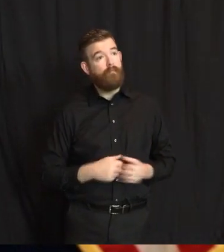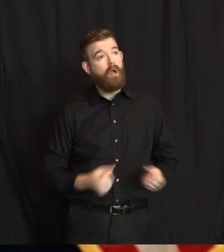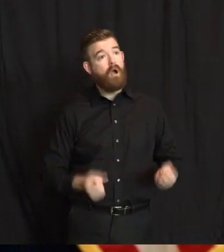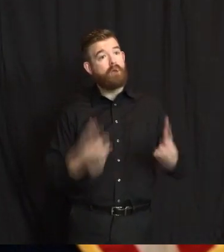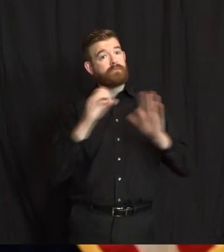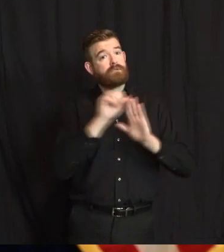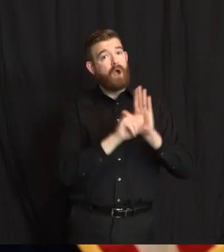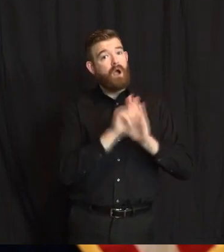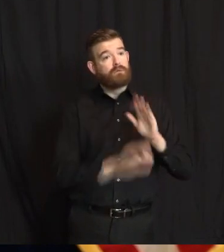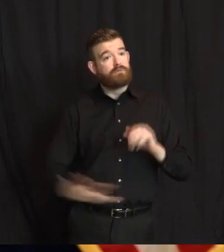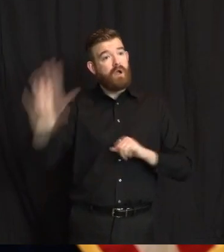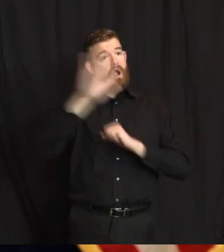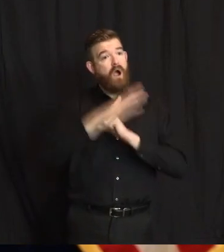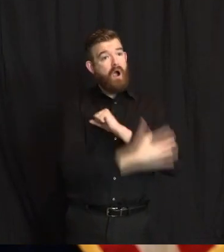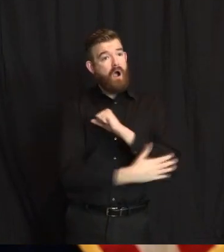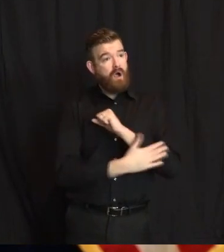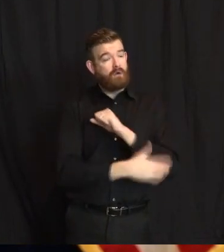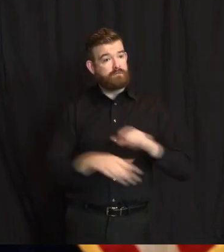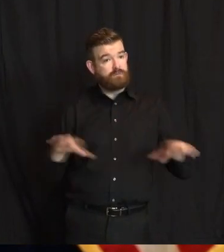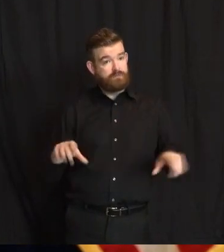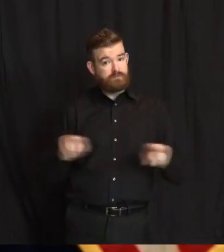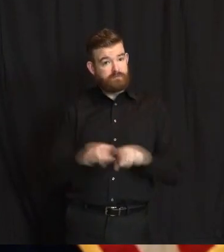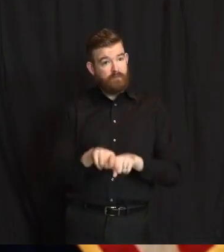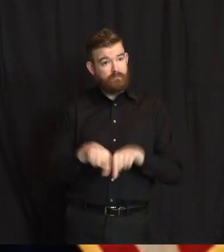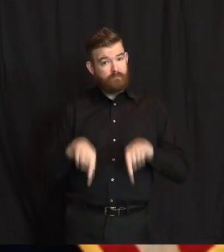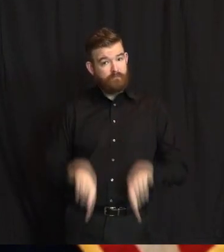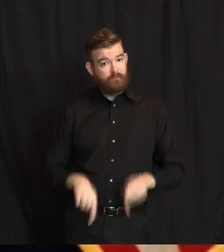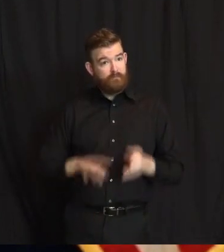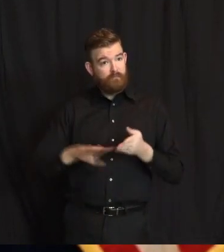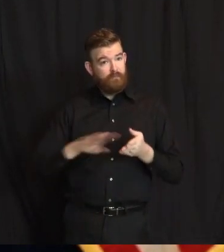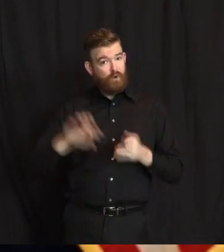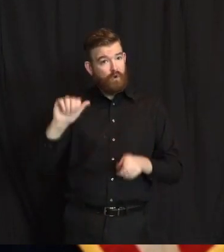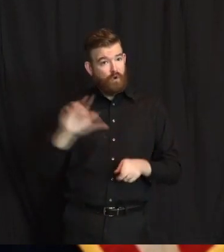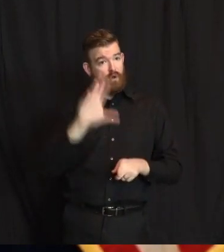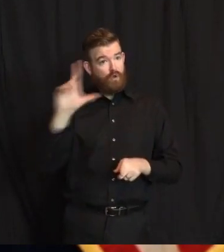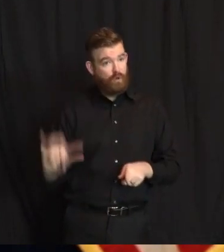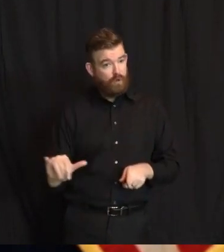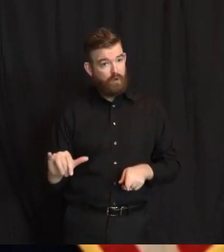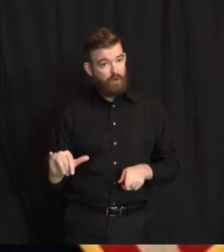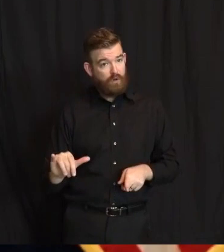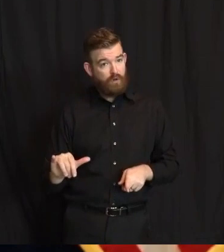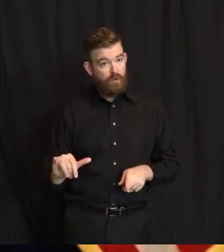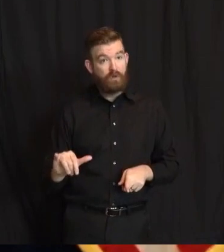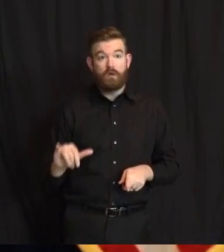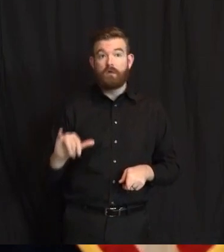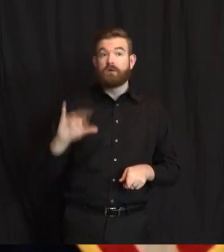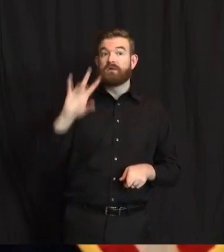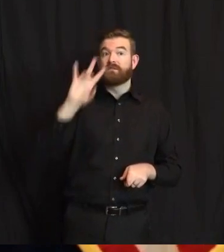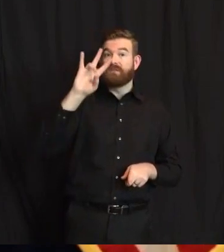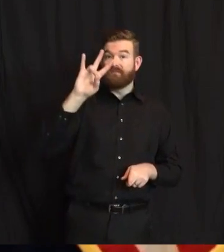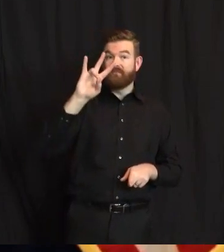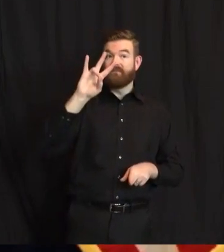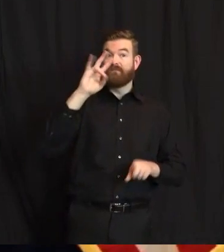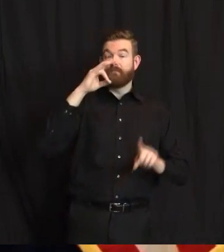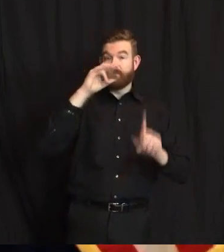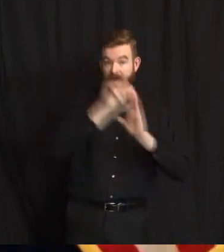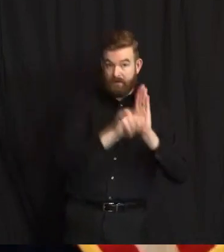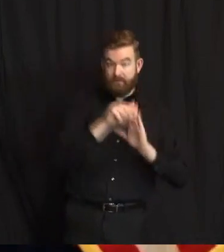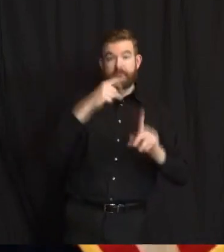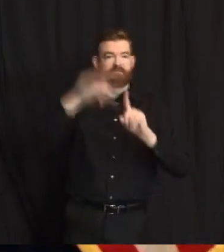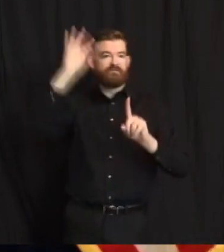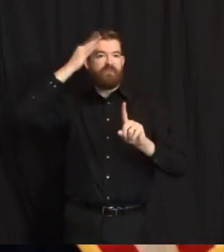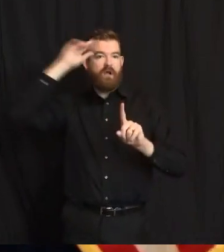7 states and the federal government. Okay, 7 plus the feds. So I would say it may have been weeks. We've been hit